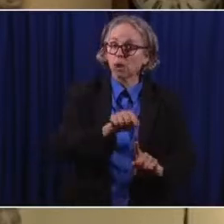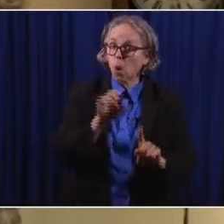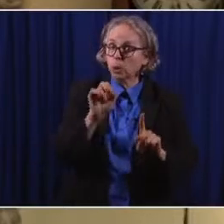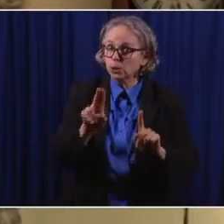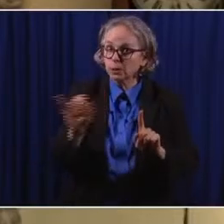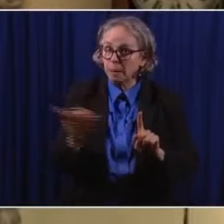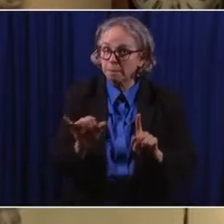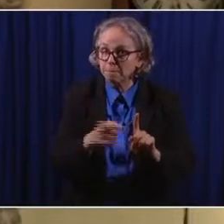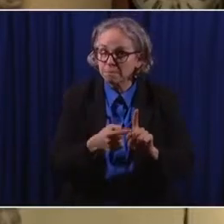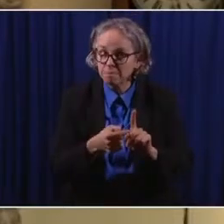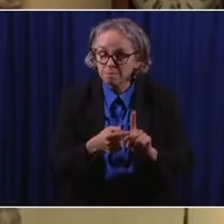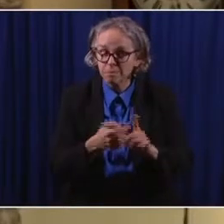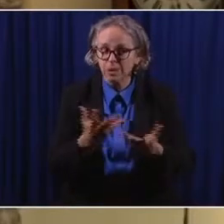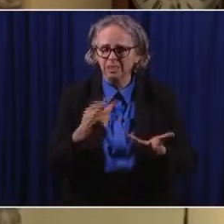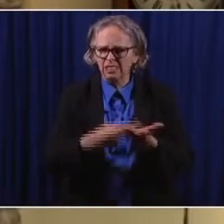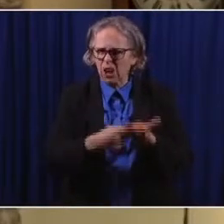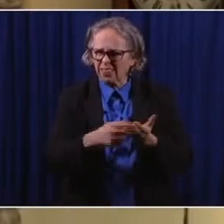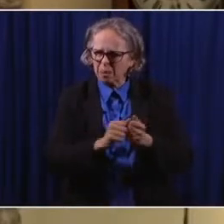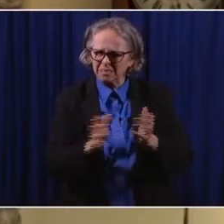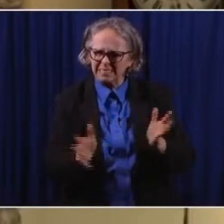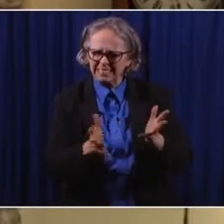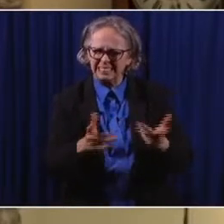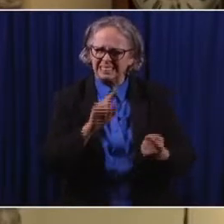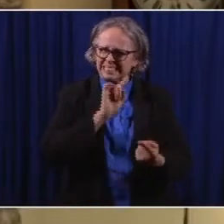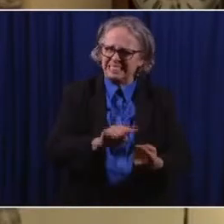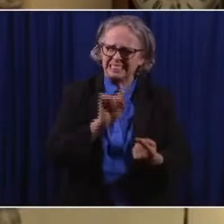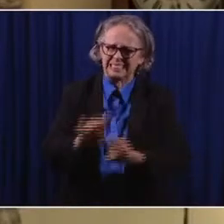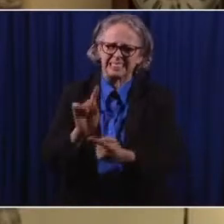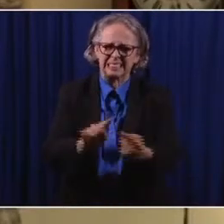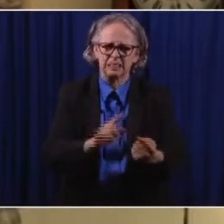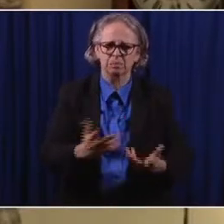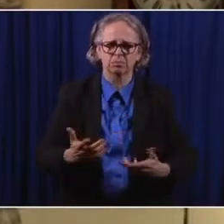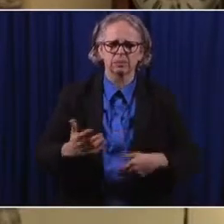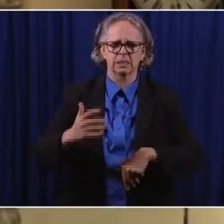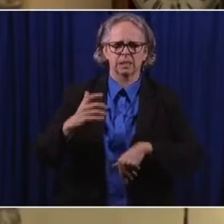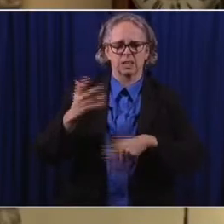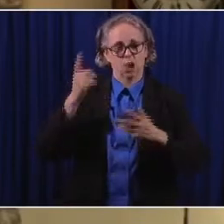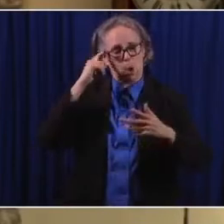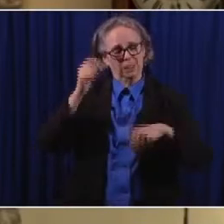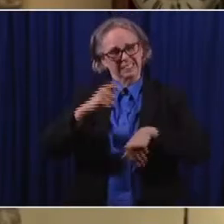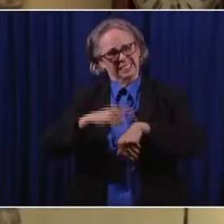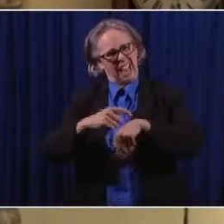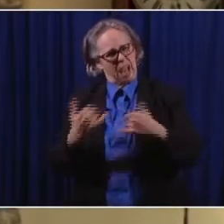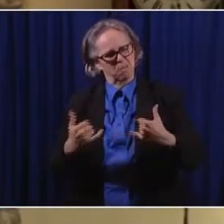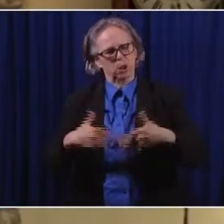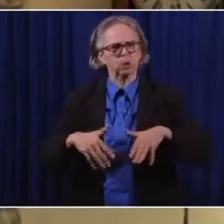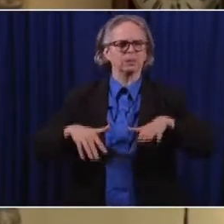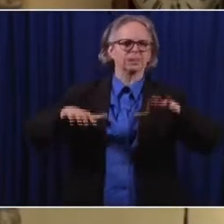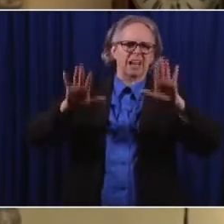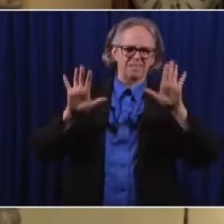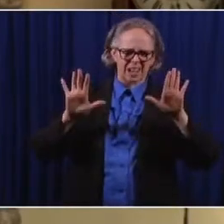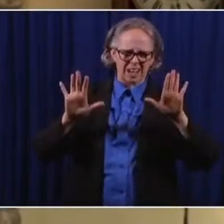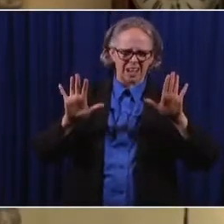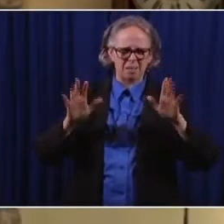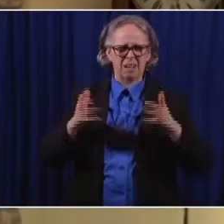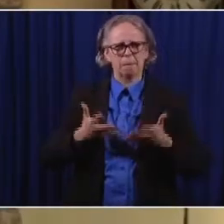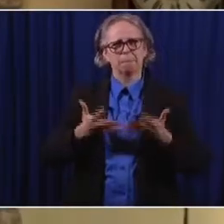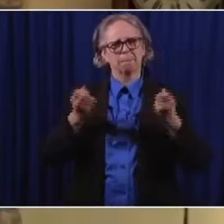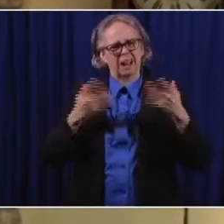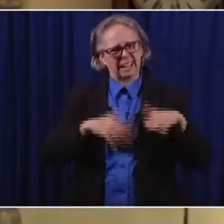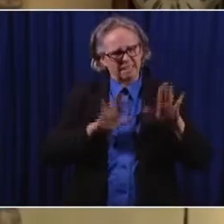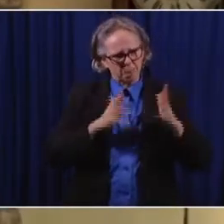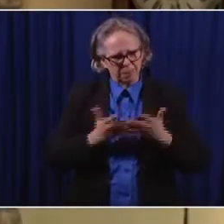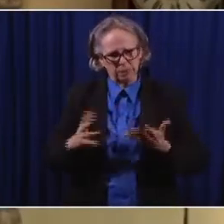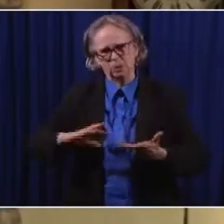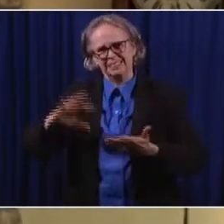sacrifice here so we can do something else, and being able to have the game, be able to attend the game for some people, and for the rest of us to watch it